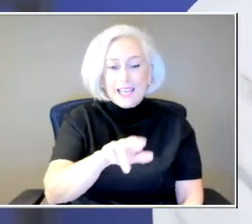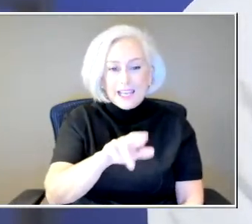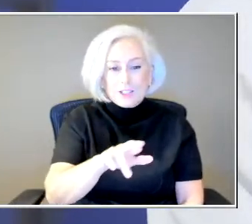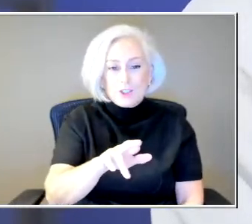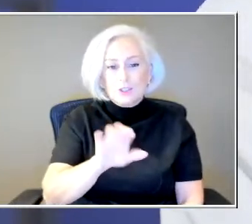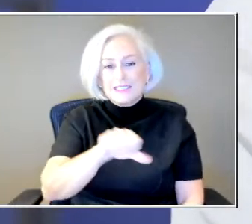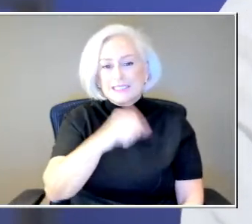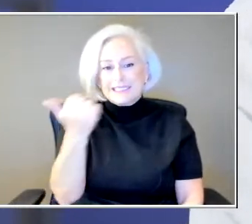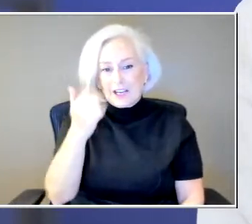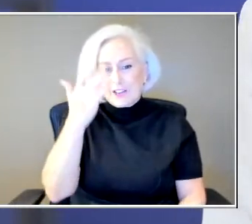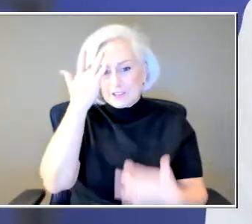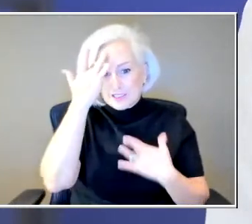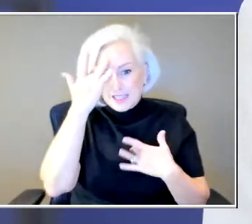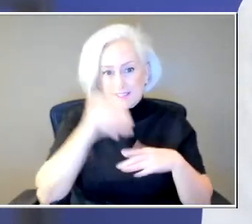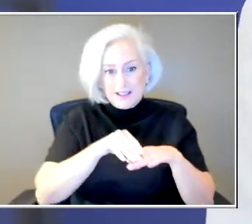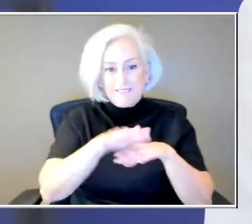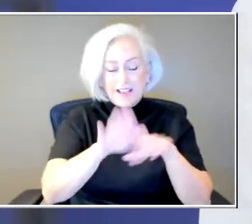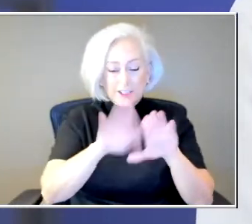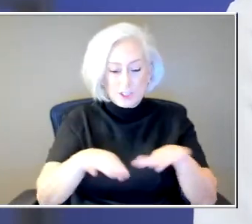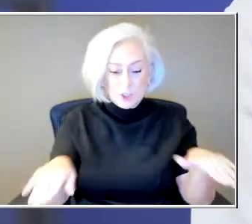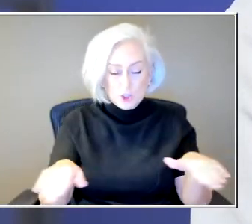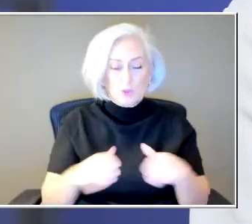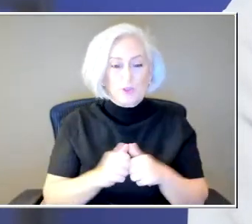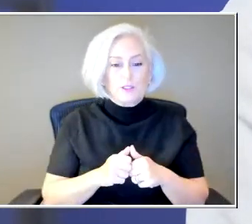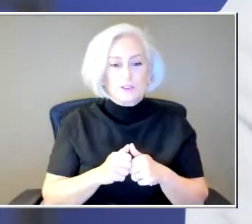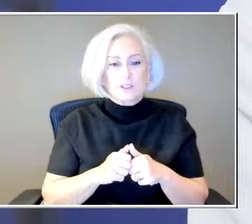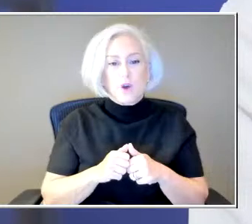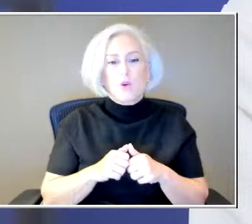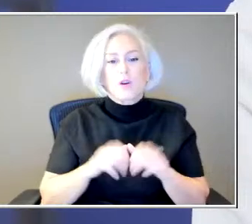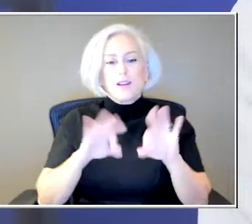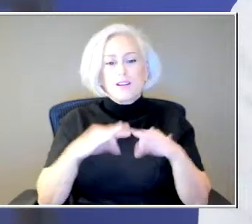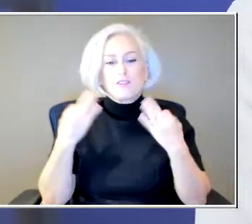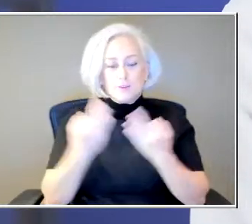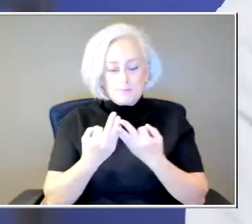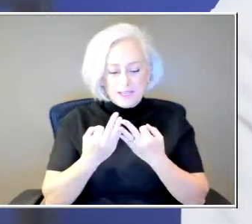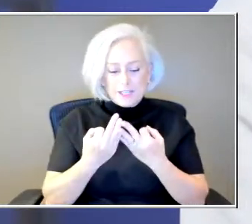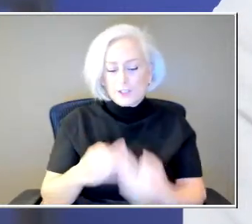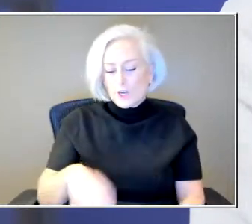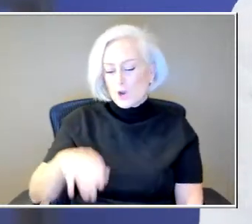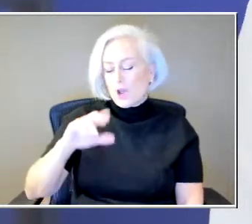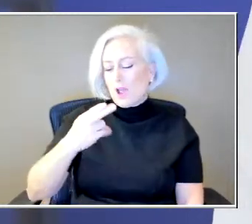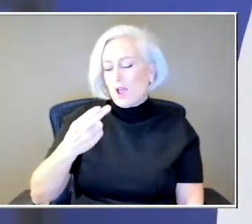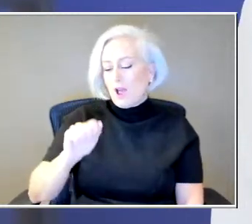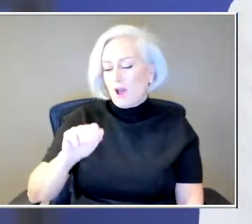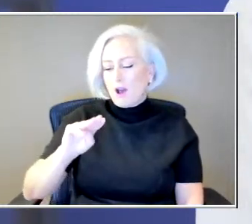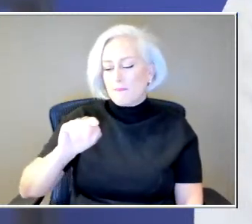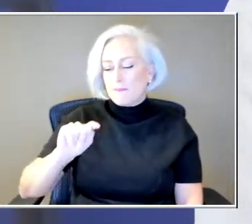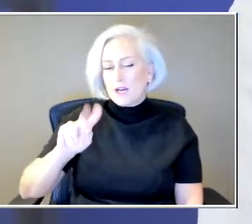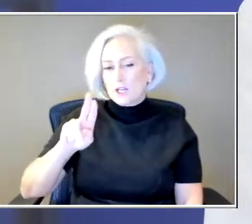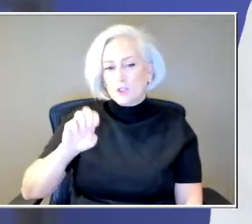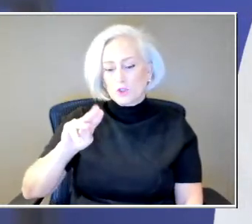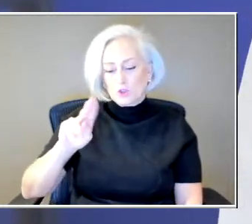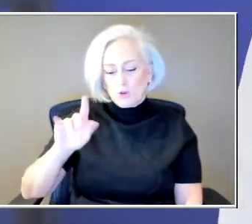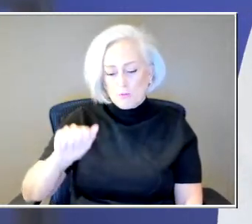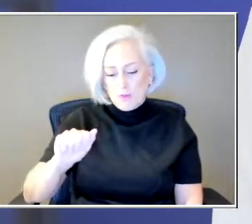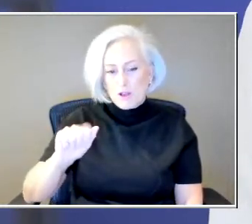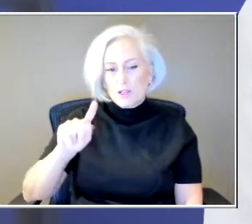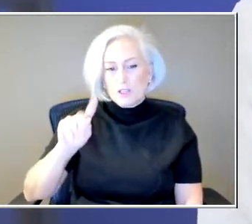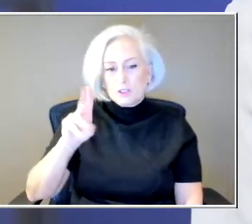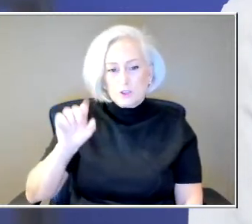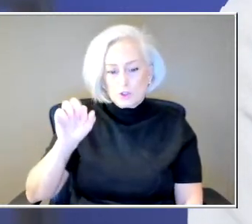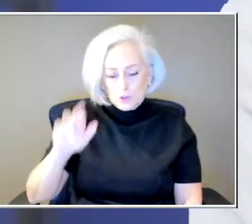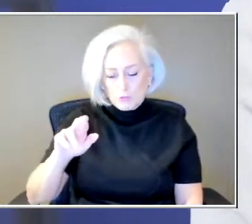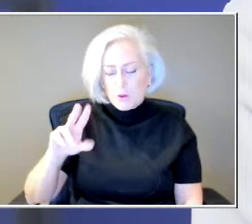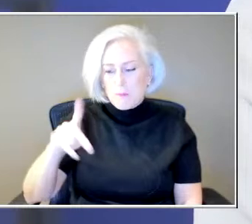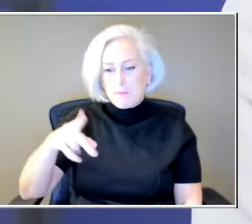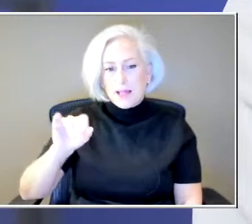cancer affecting children. So familial adenomatous polyposis is a condition in which you can have colon cancer at a very early age. Others